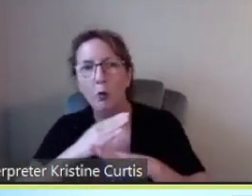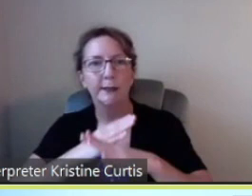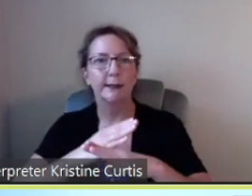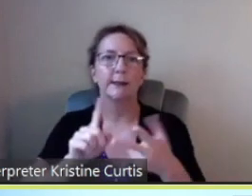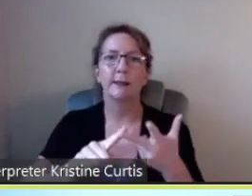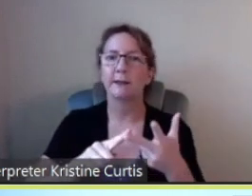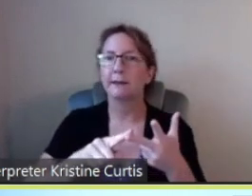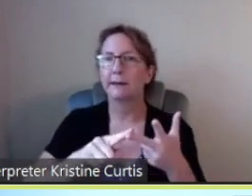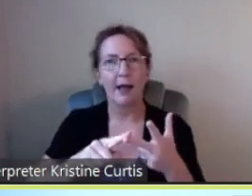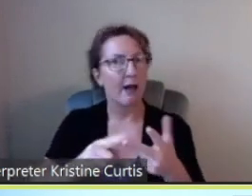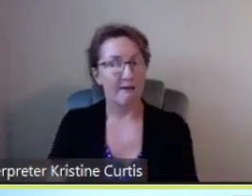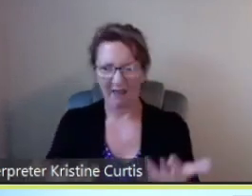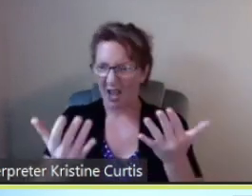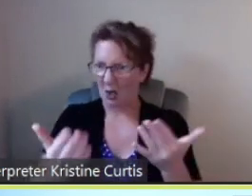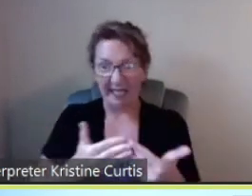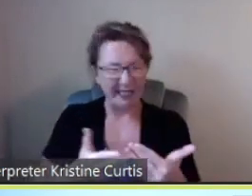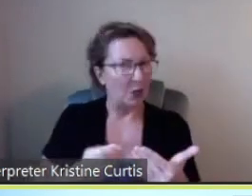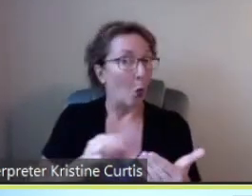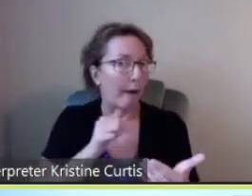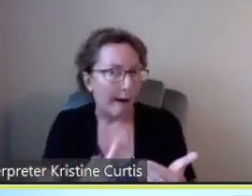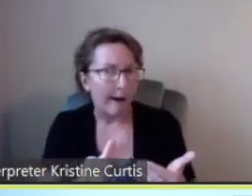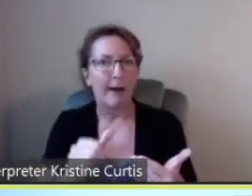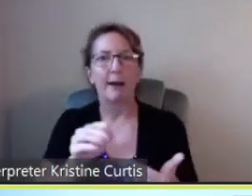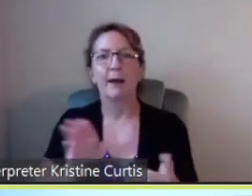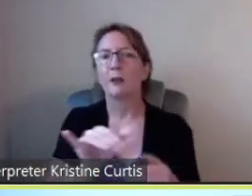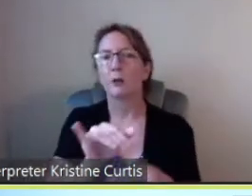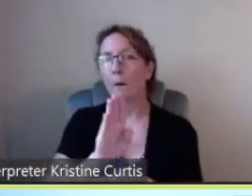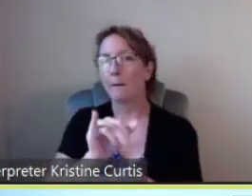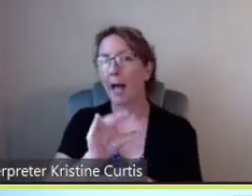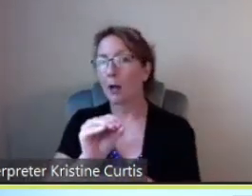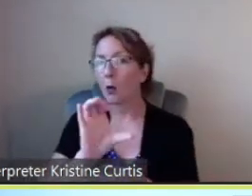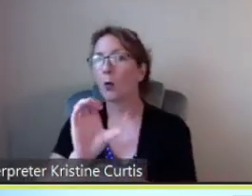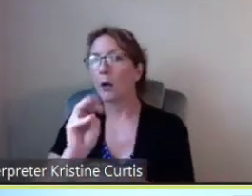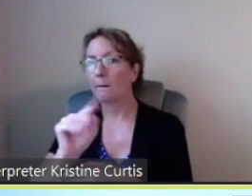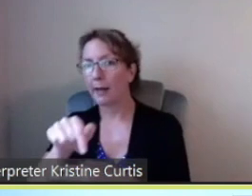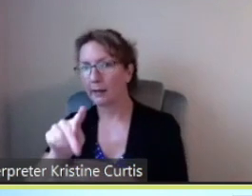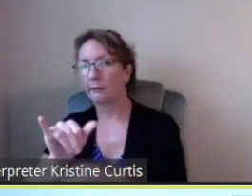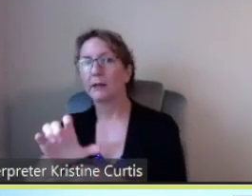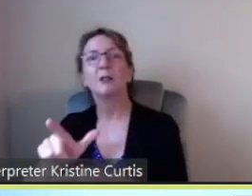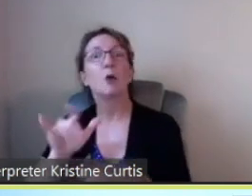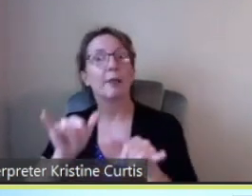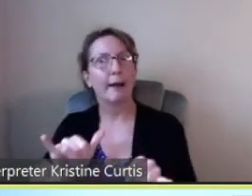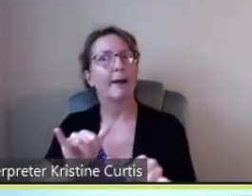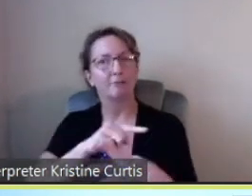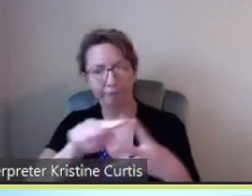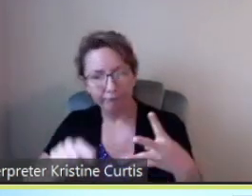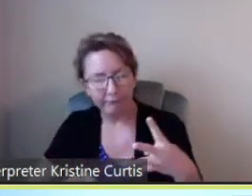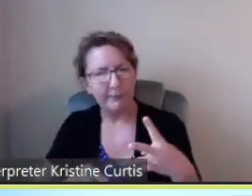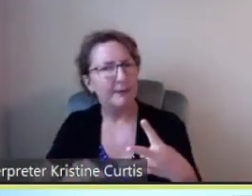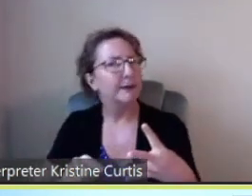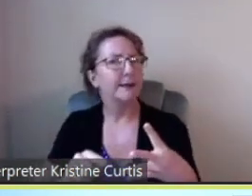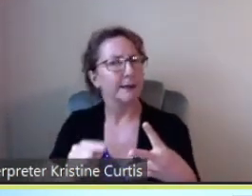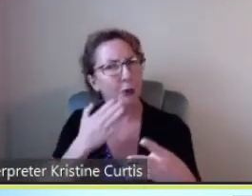are very important because the filtration efficiency determines how effective the mask is in removing the particles, and the